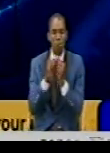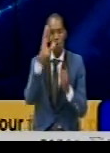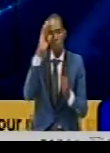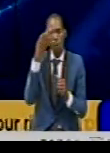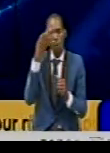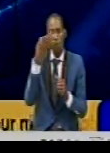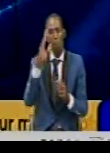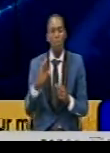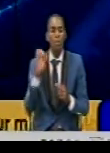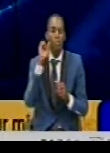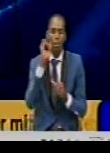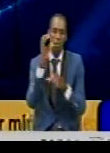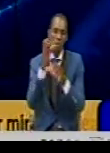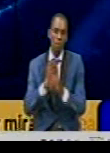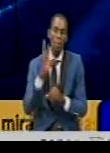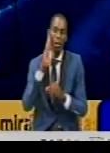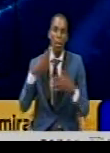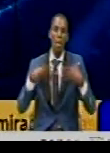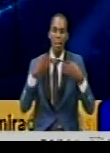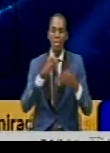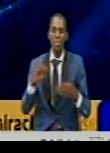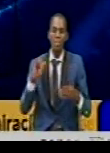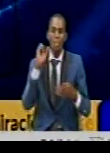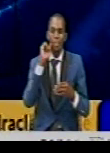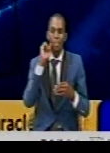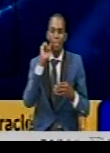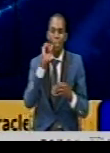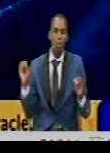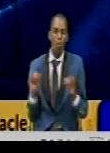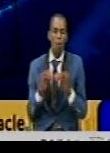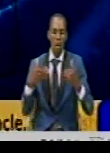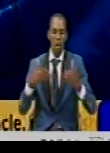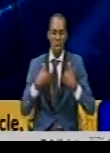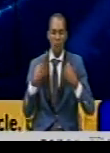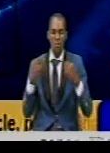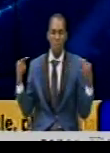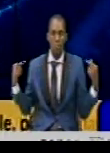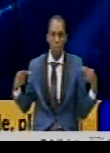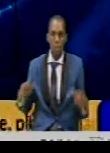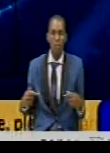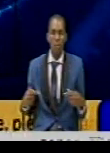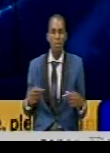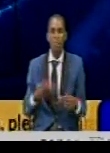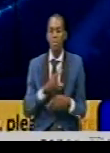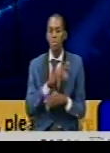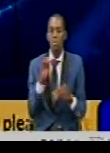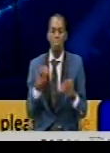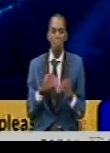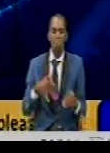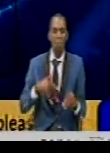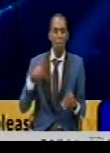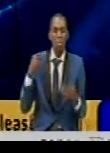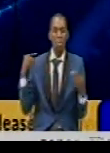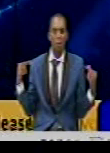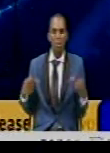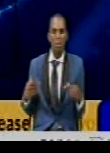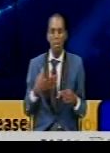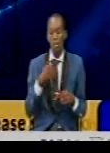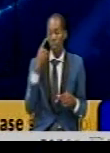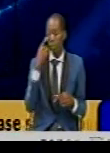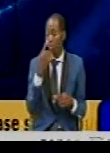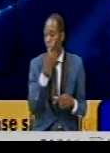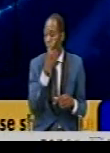watching during the prayer session with the man of God, I received my healing. I no longer have the